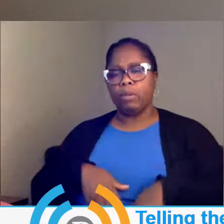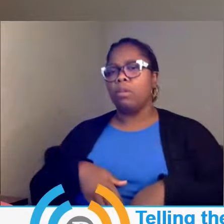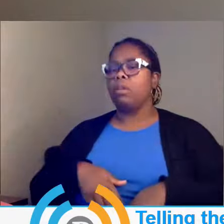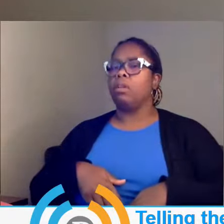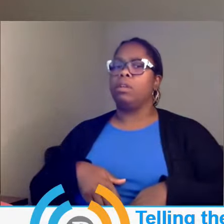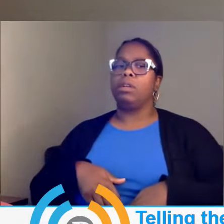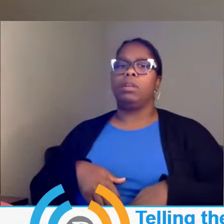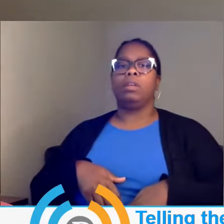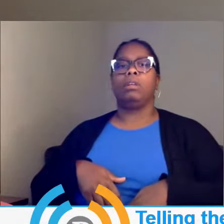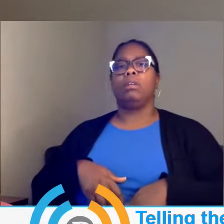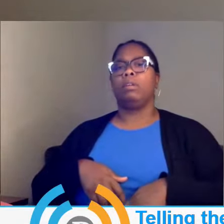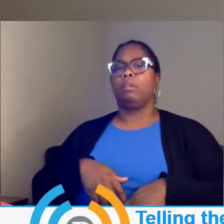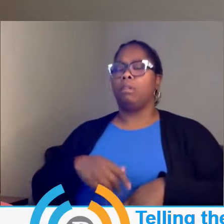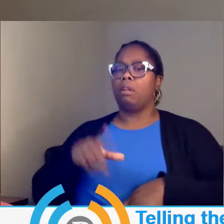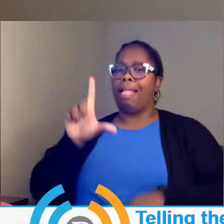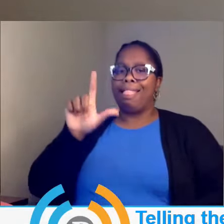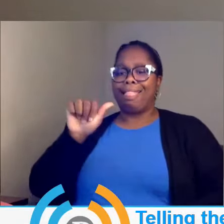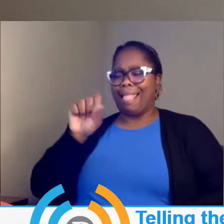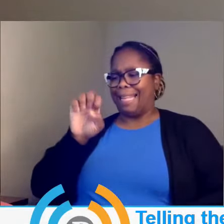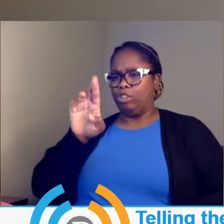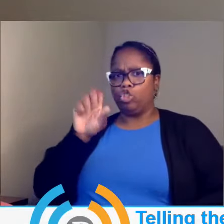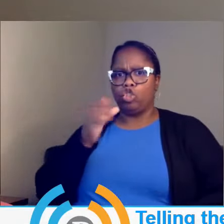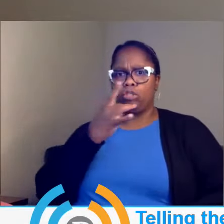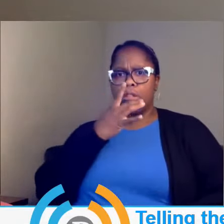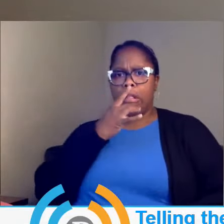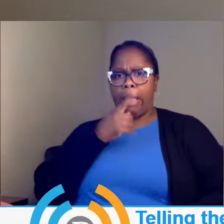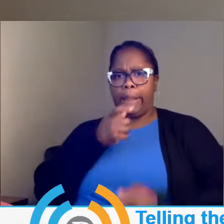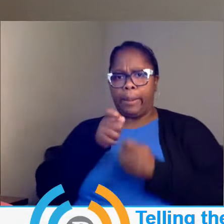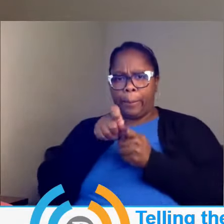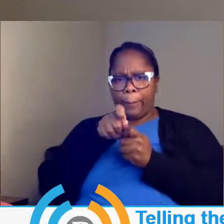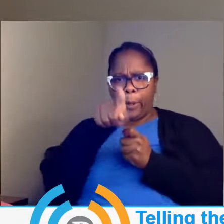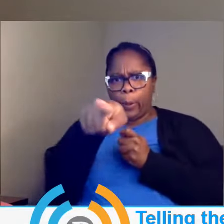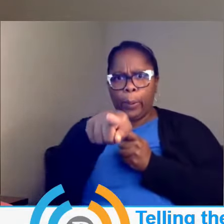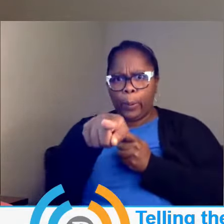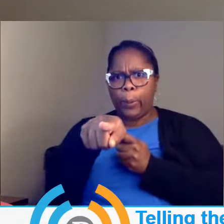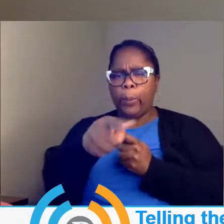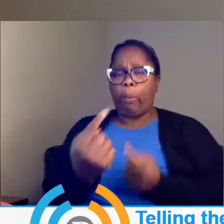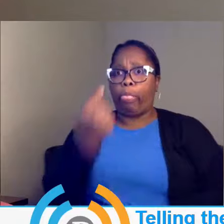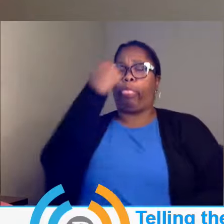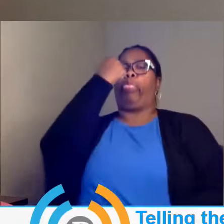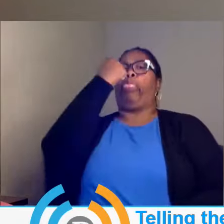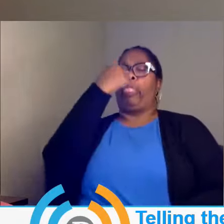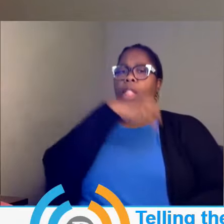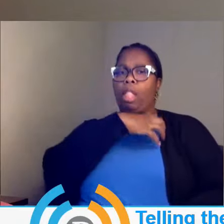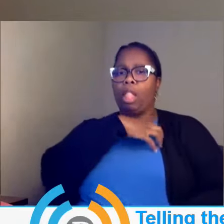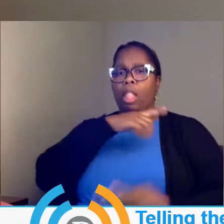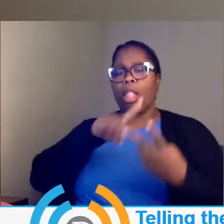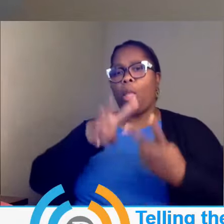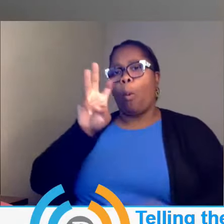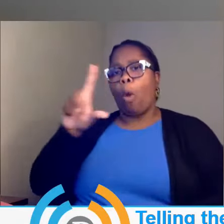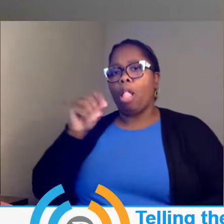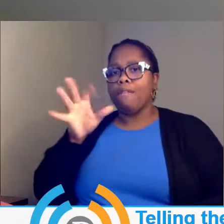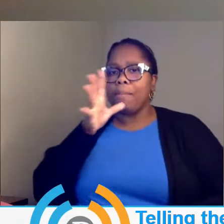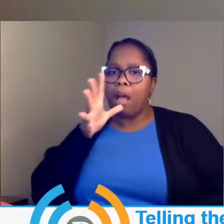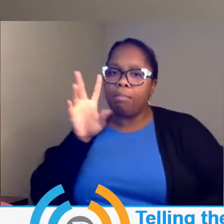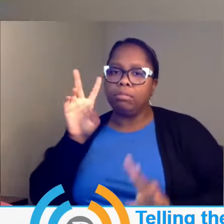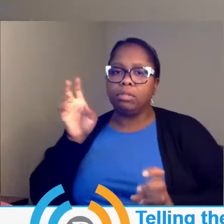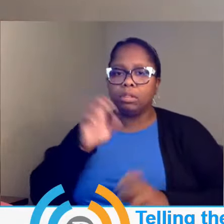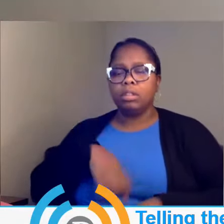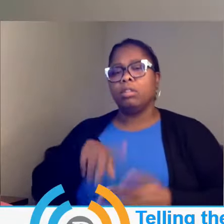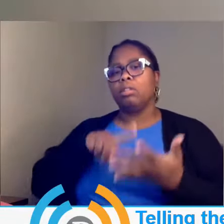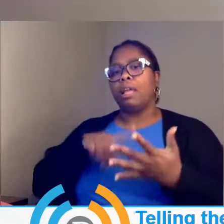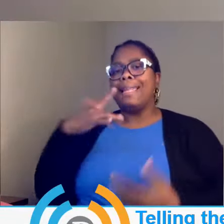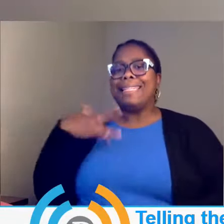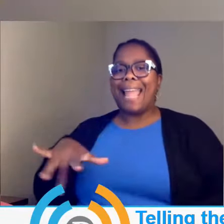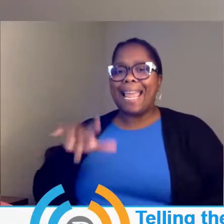the eyes of law enforcement officers, the wall of moms, the naked Athena. How do these